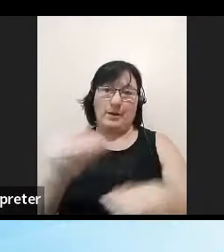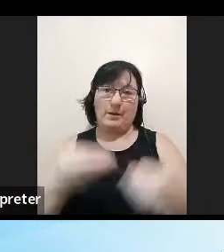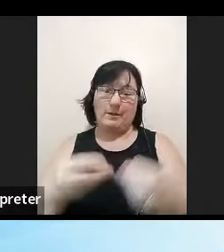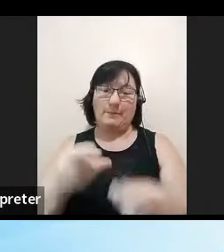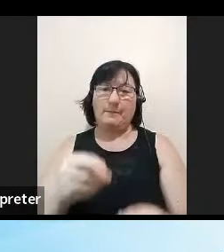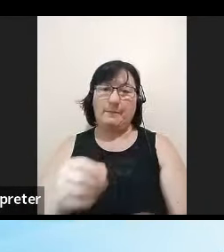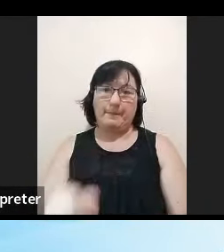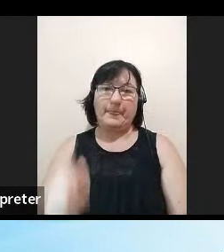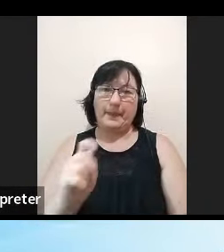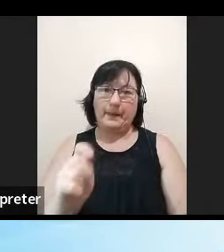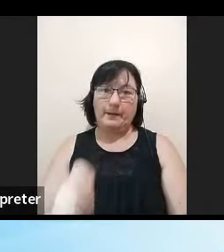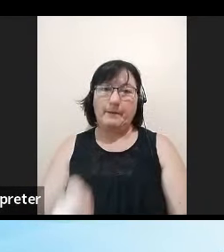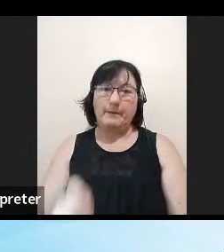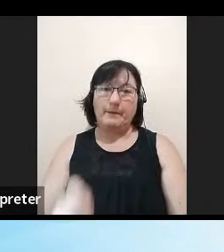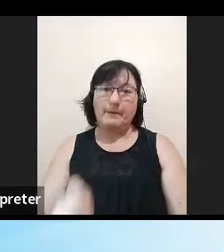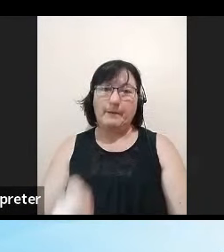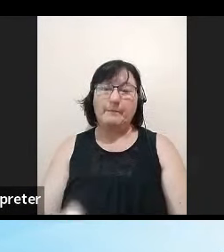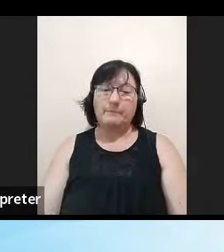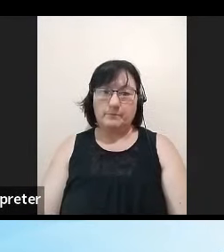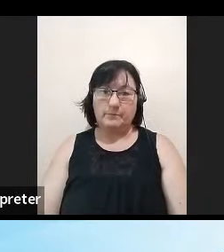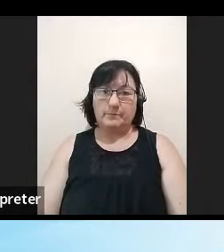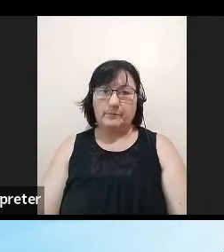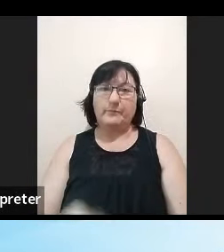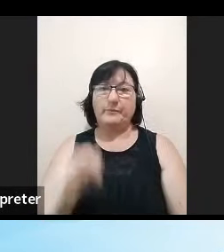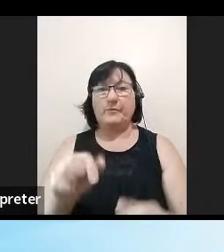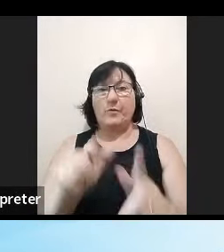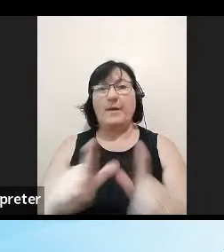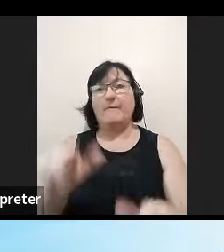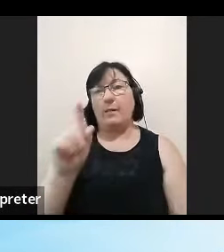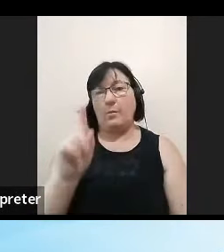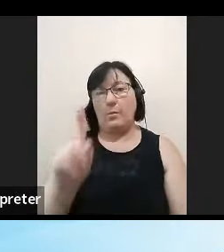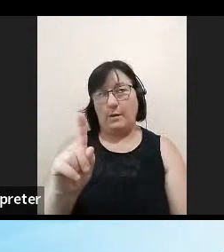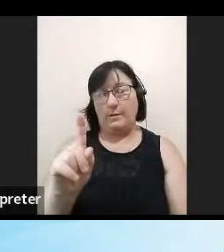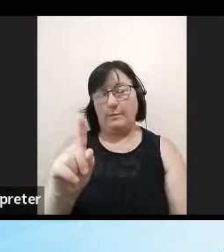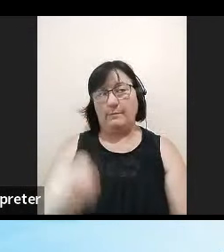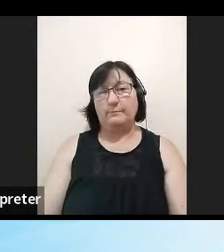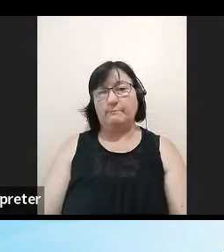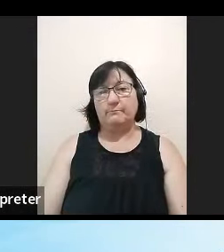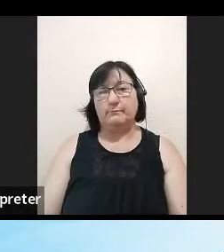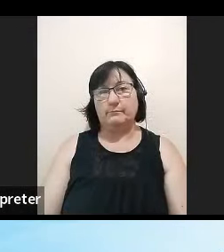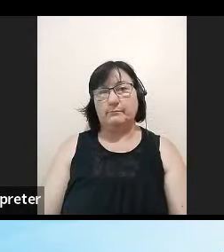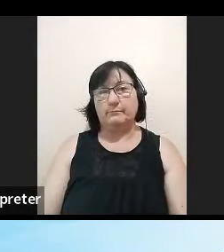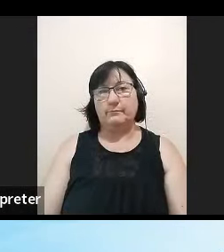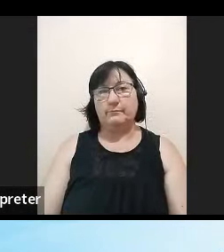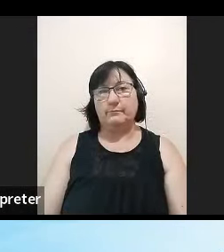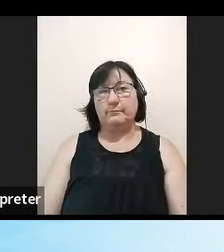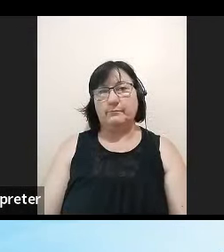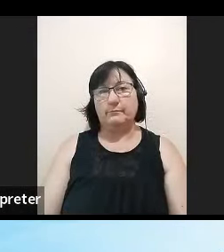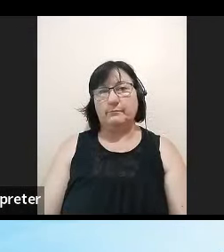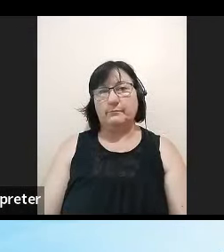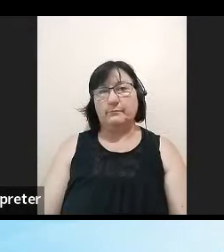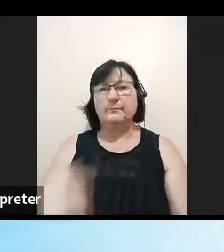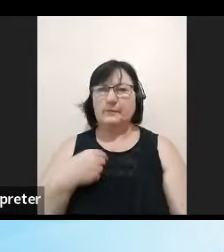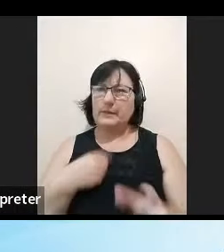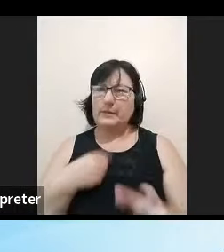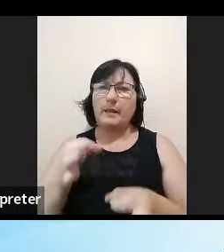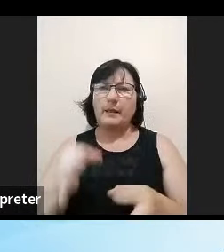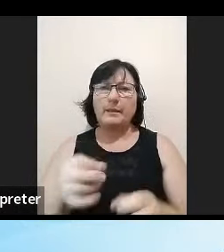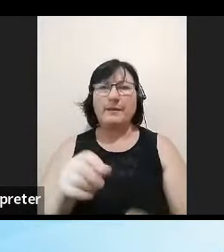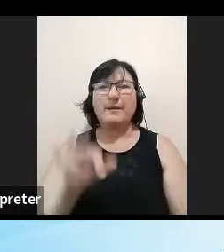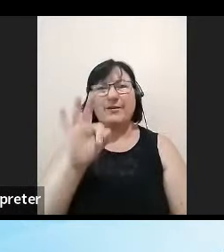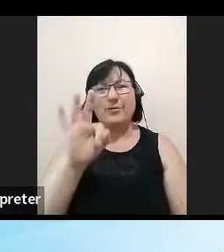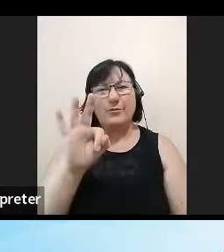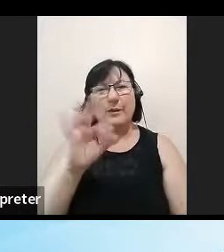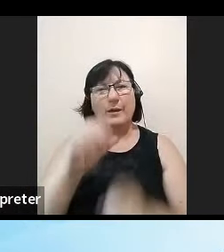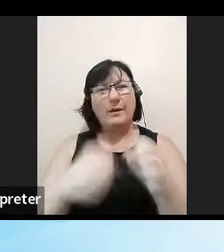1 accreditation. And if I may just explain to the viewers what is this 3-year period? It's a period that we use